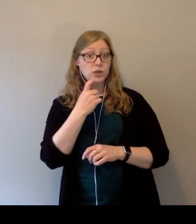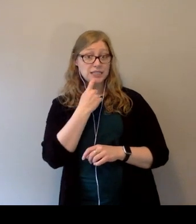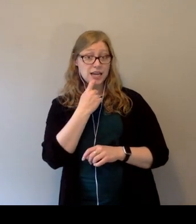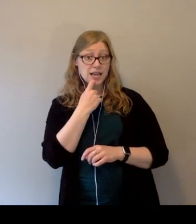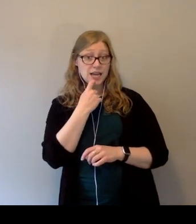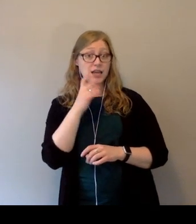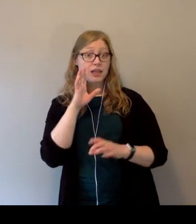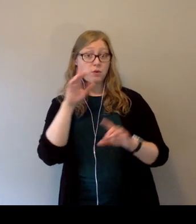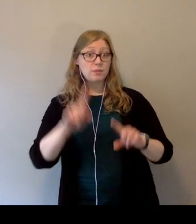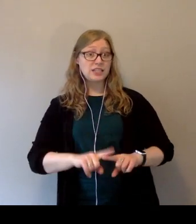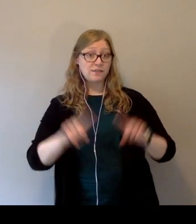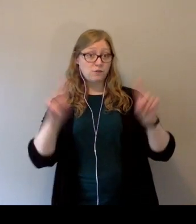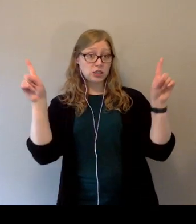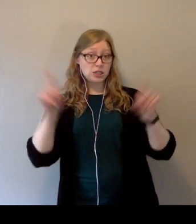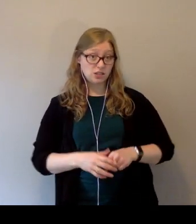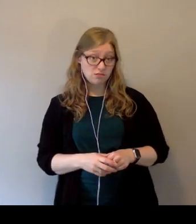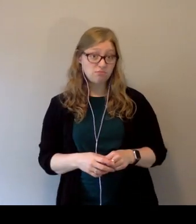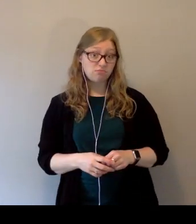different.